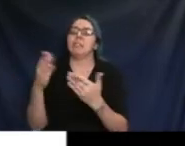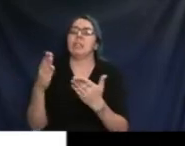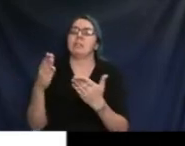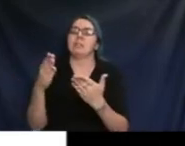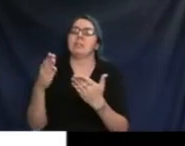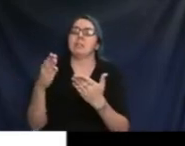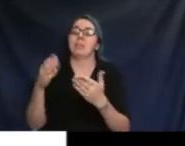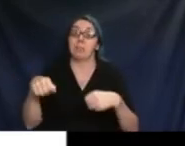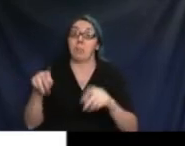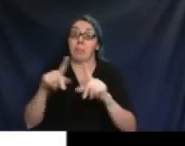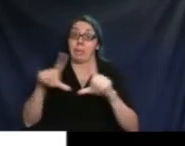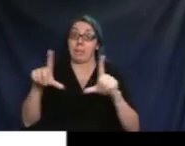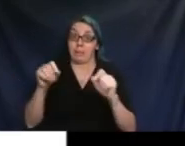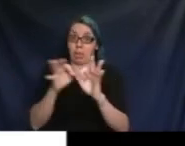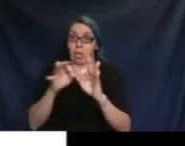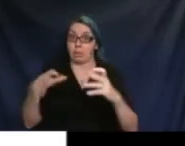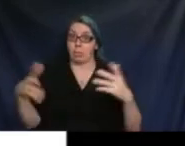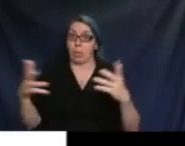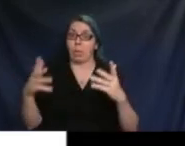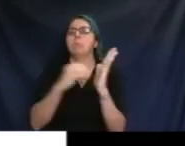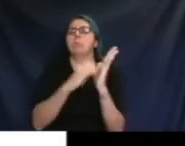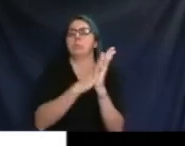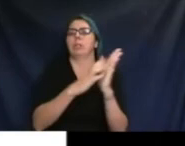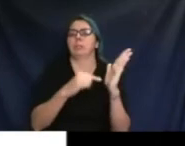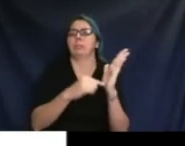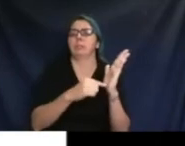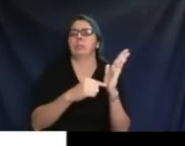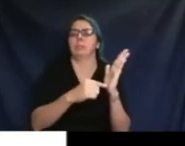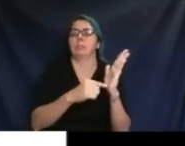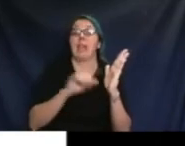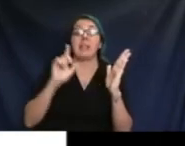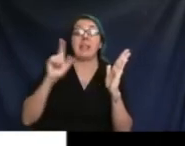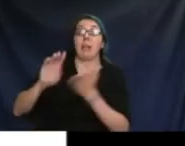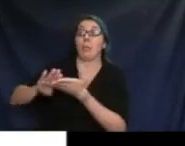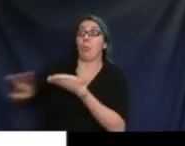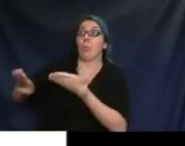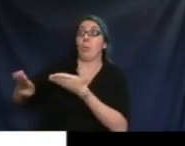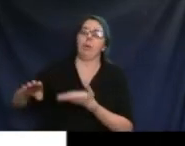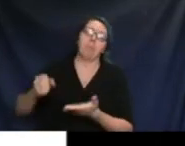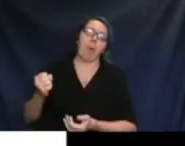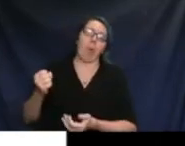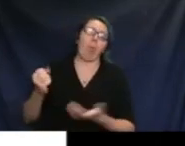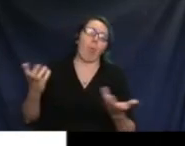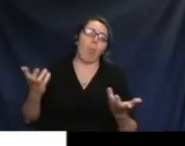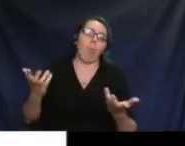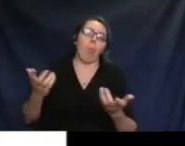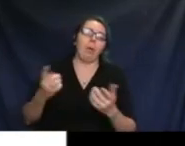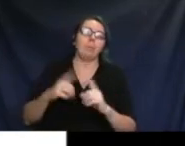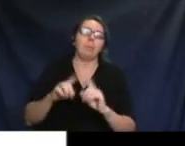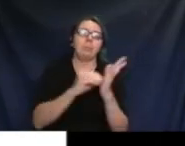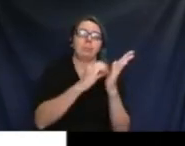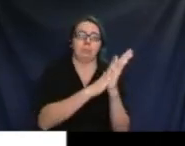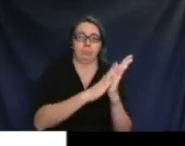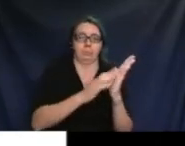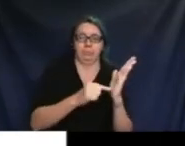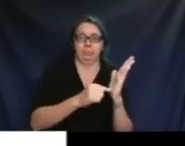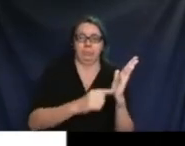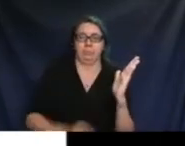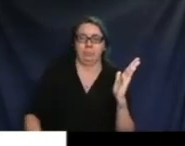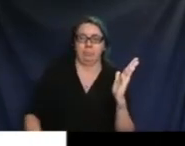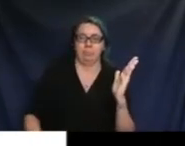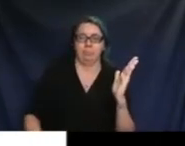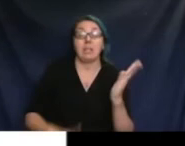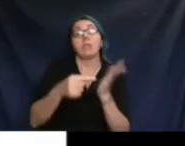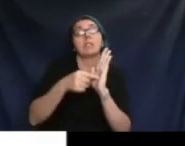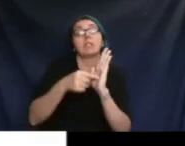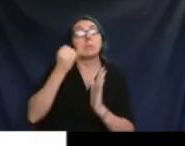budget than not. For example, if you have something that requires, you know, a paid duty